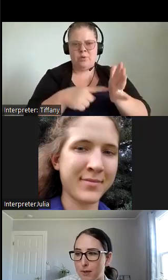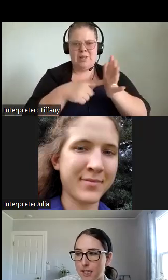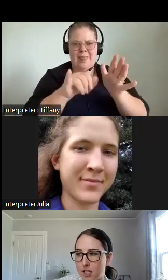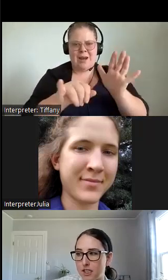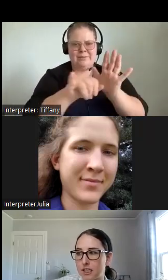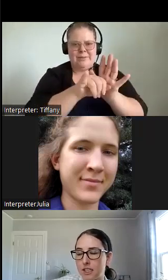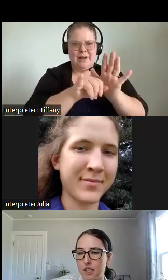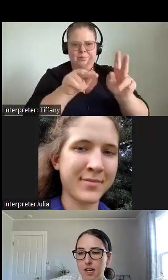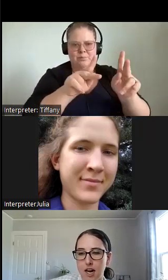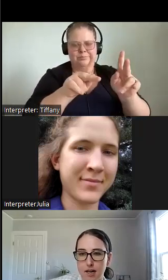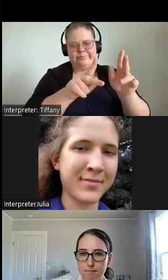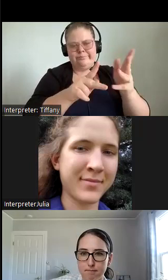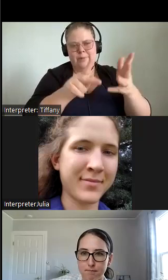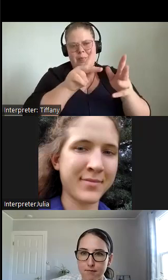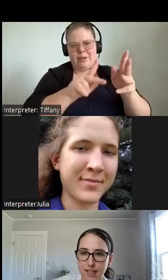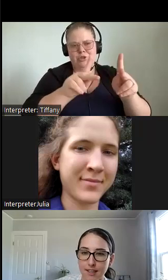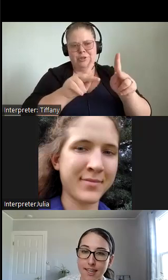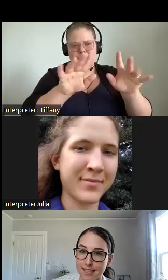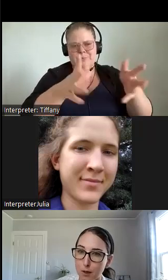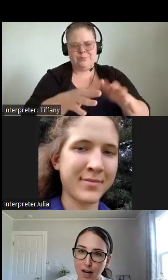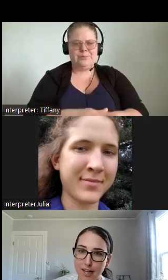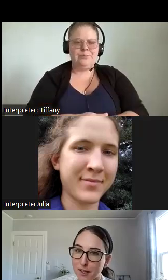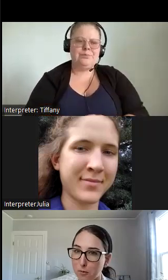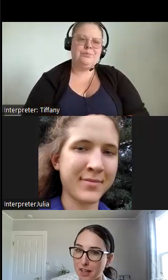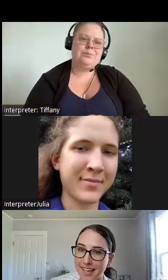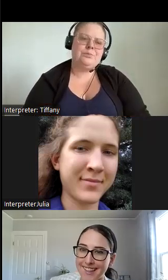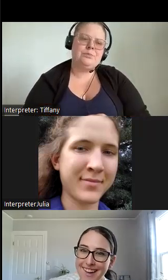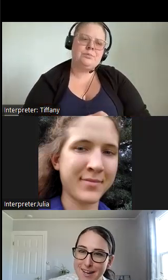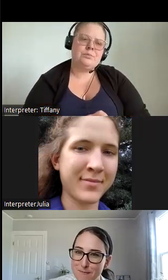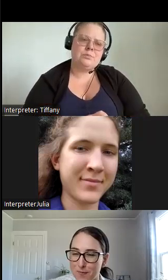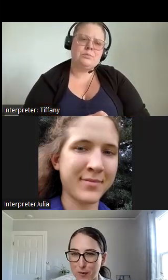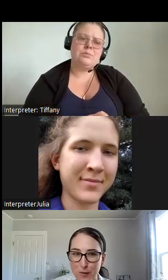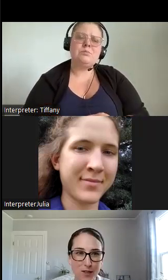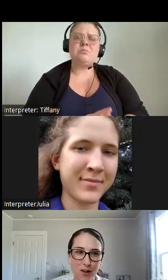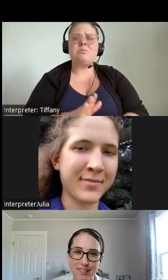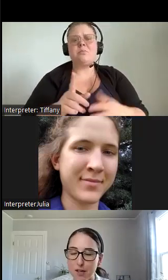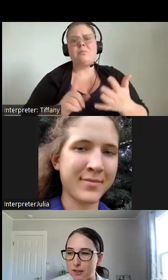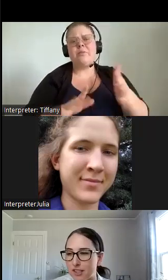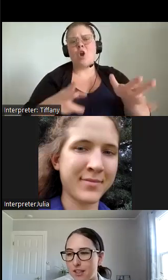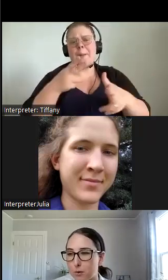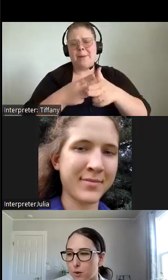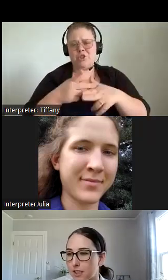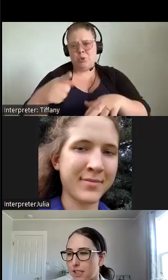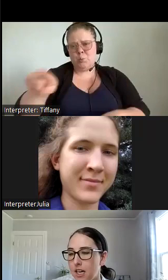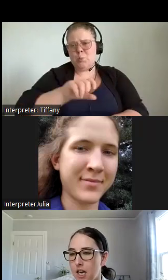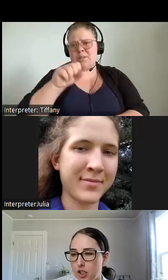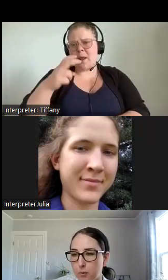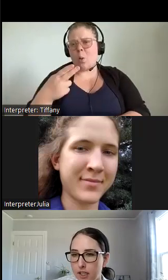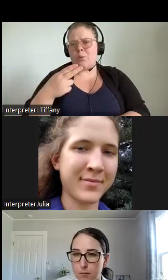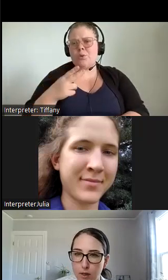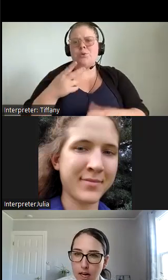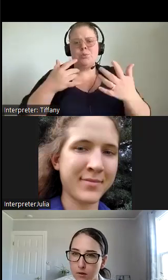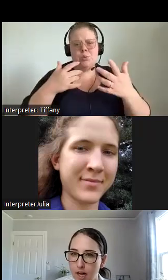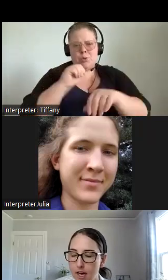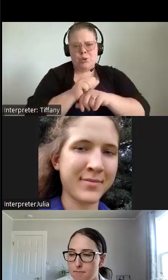priority populations. And like I said, we're actively working with you all as stakeholders on these rules, and just